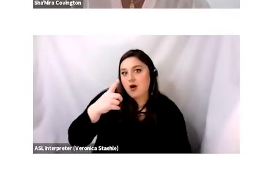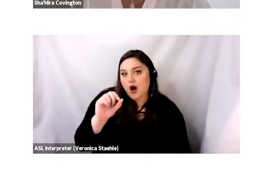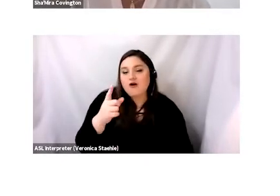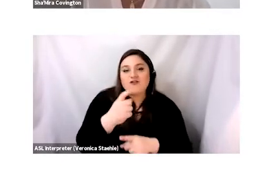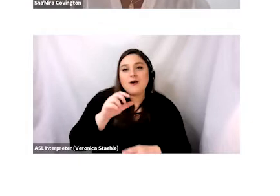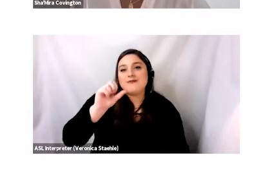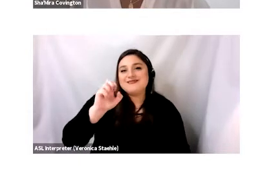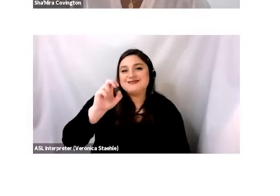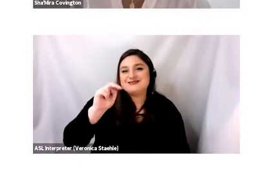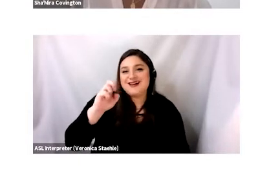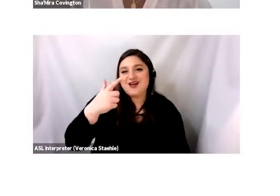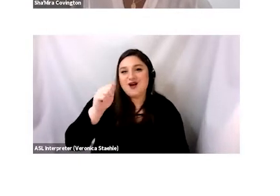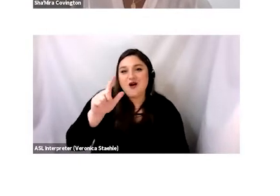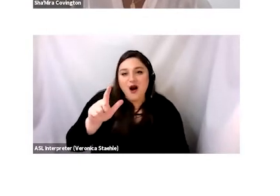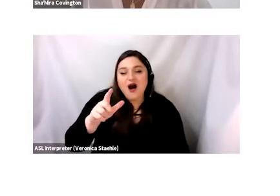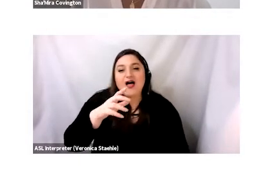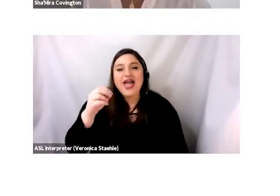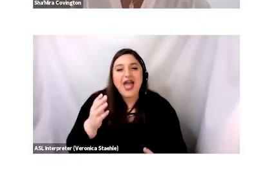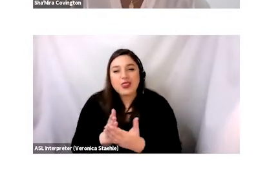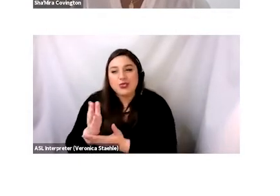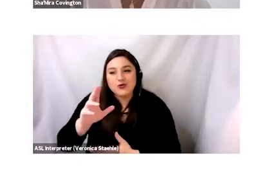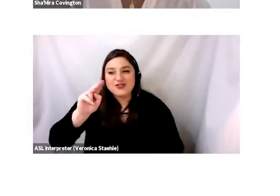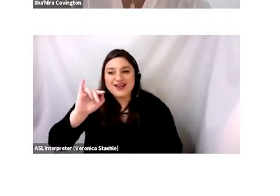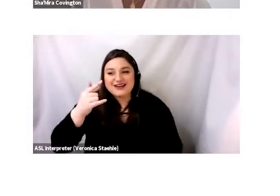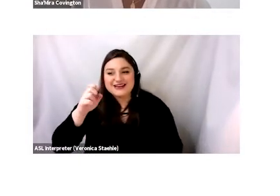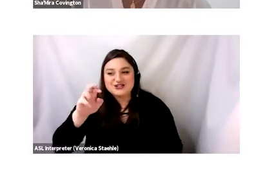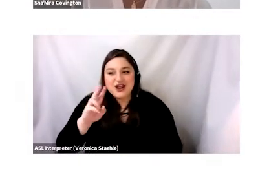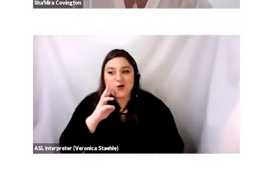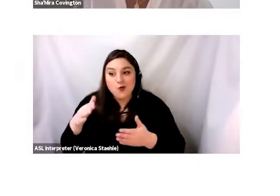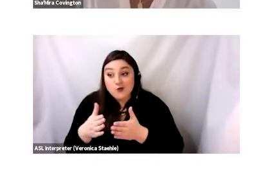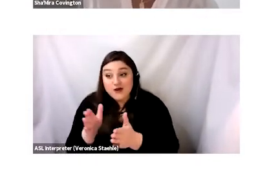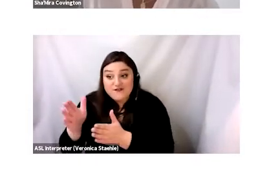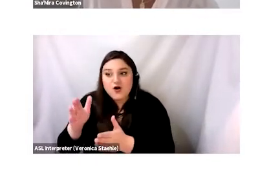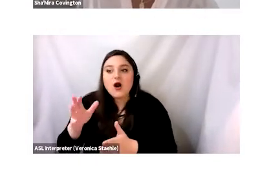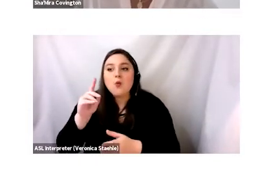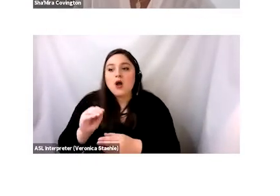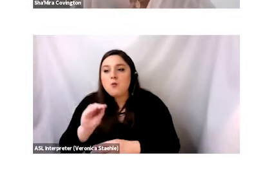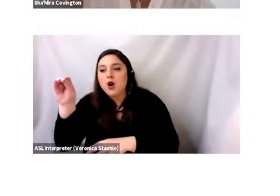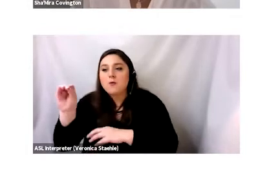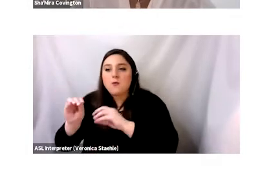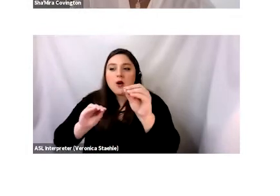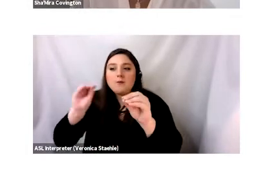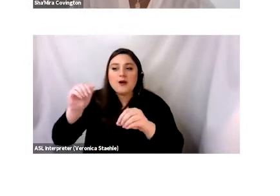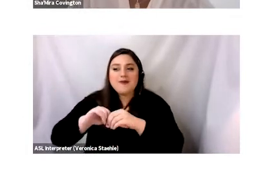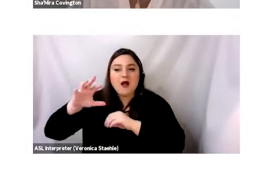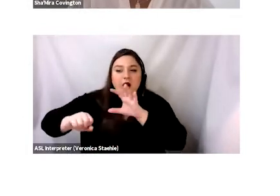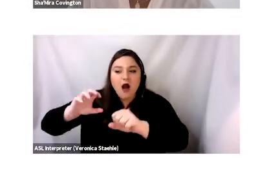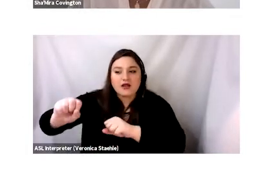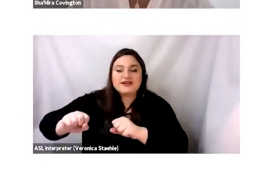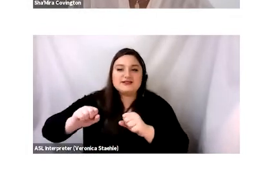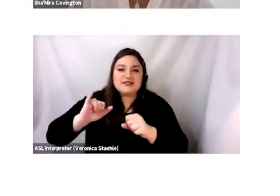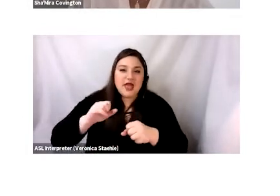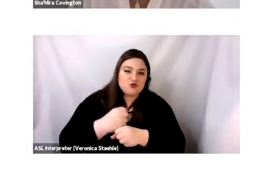Senegal and the Niger rivers and transplanting them in colonies that had been created in the